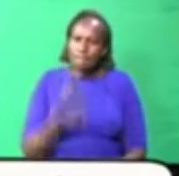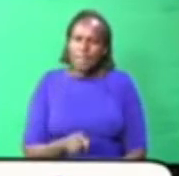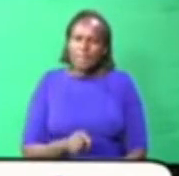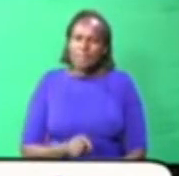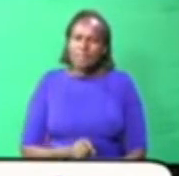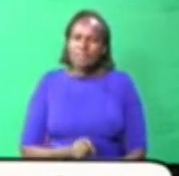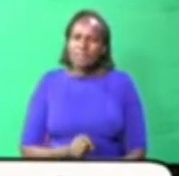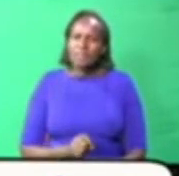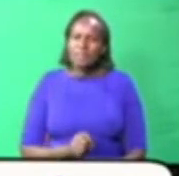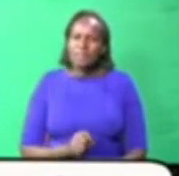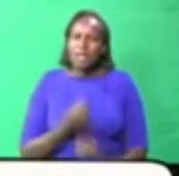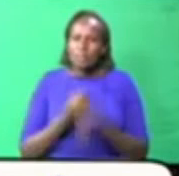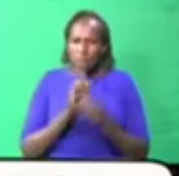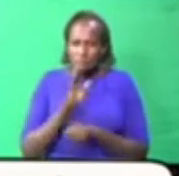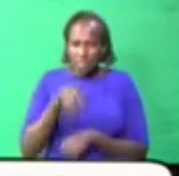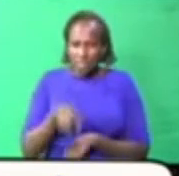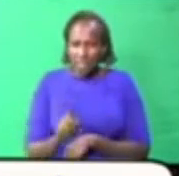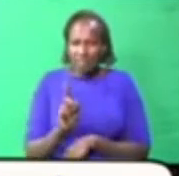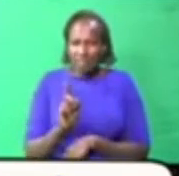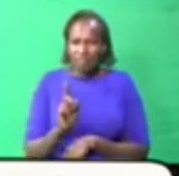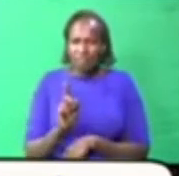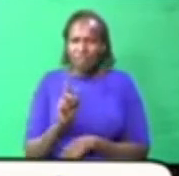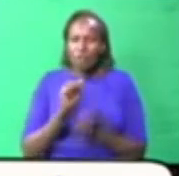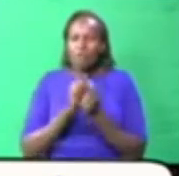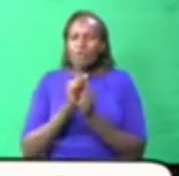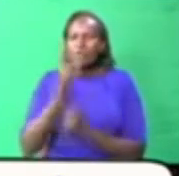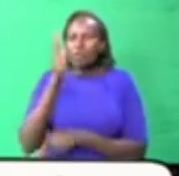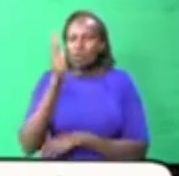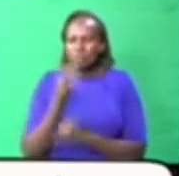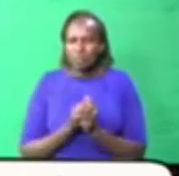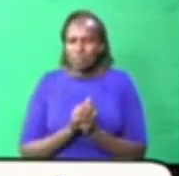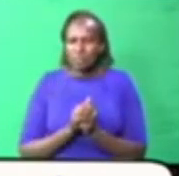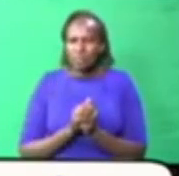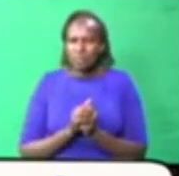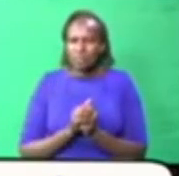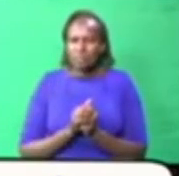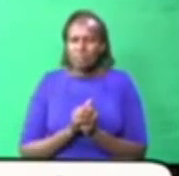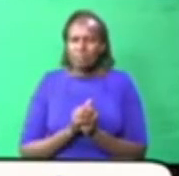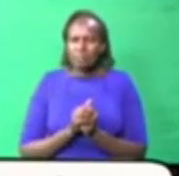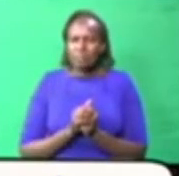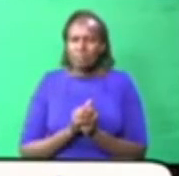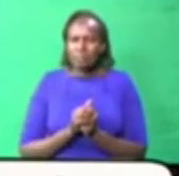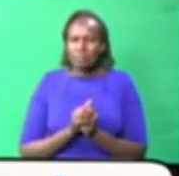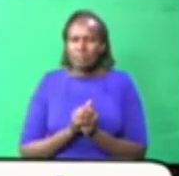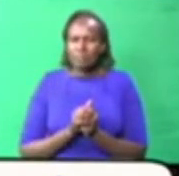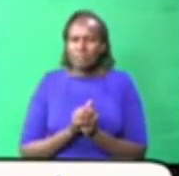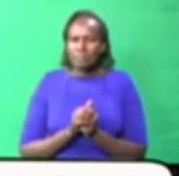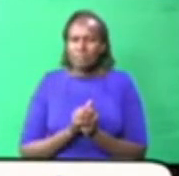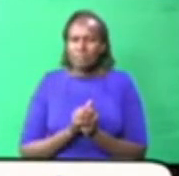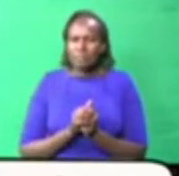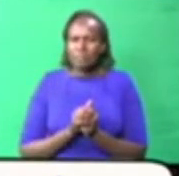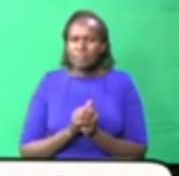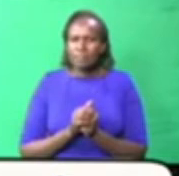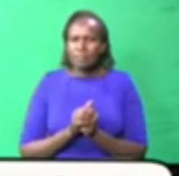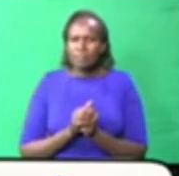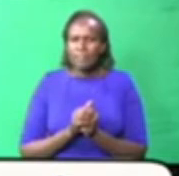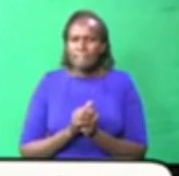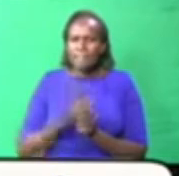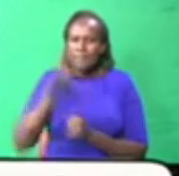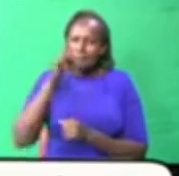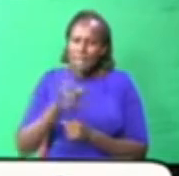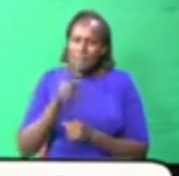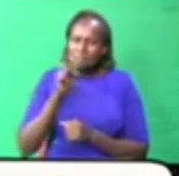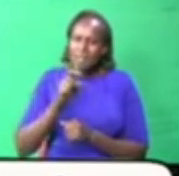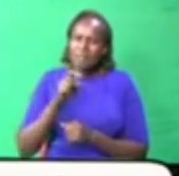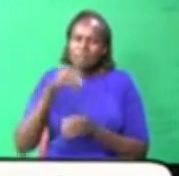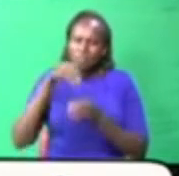yourself with God. You must align yourself with God. Nina mazima ujiweke sababa na